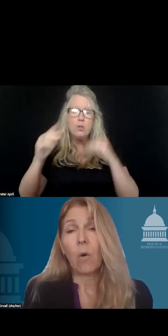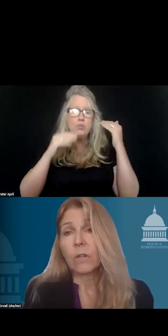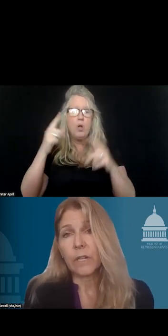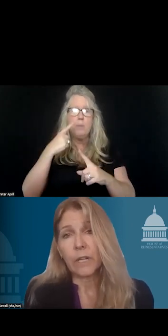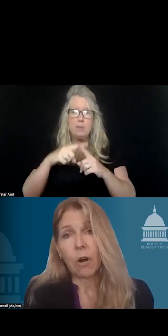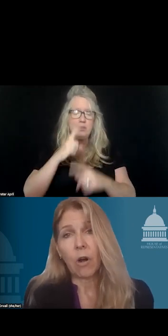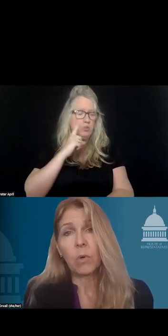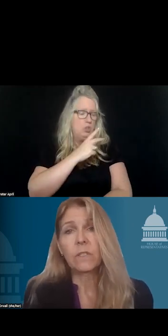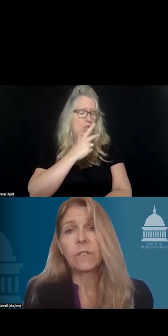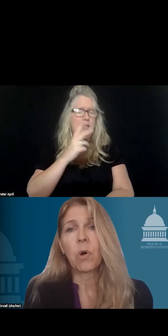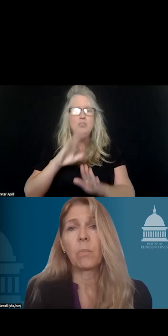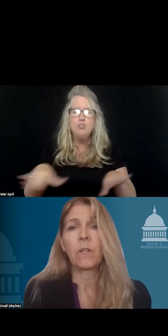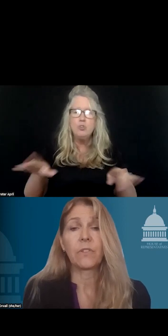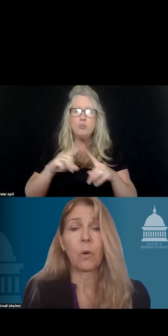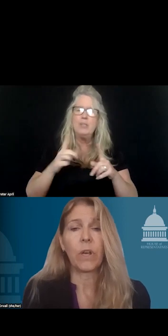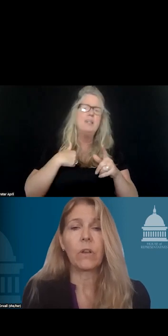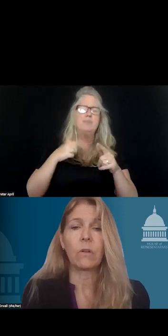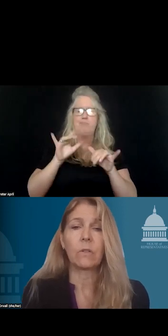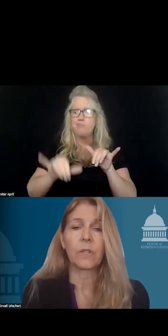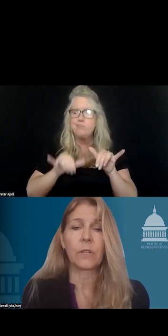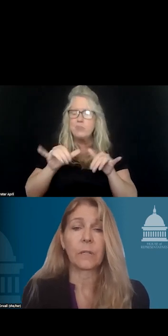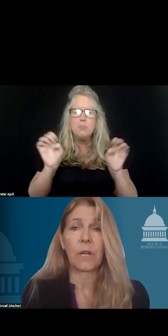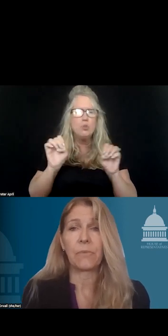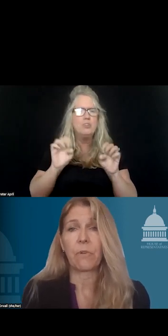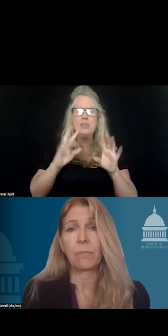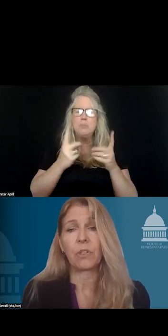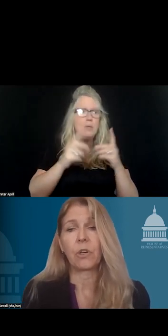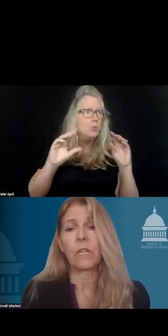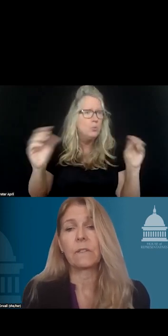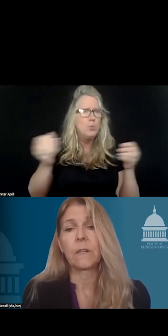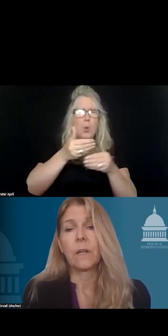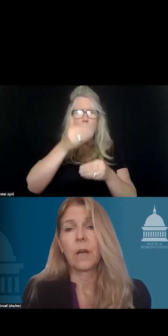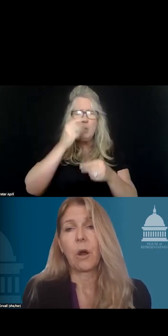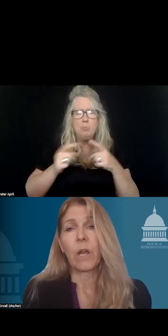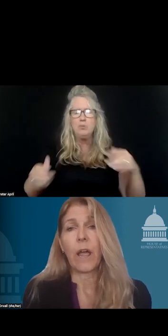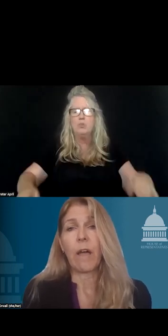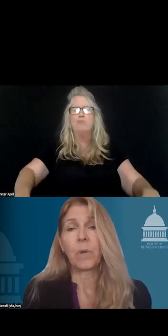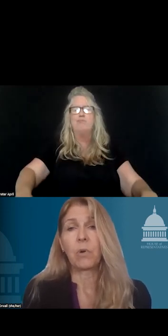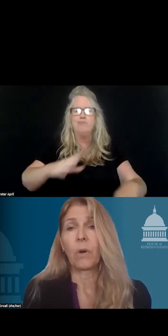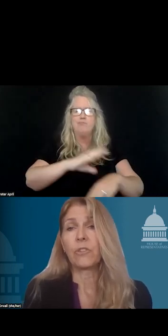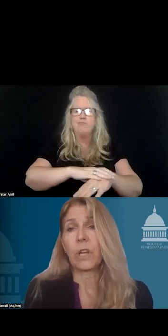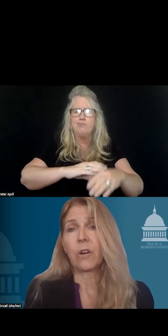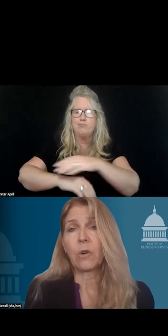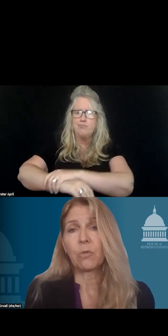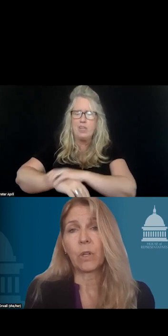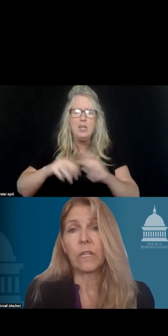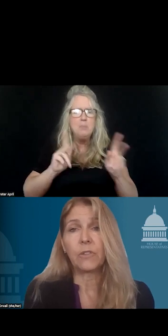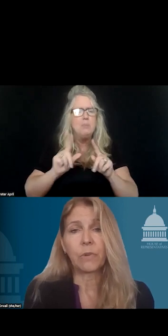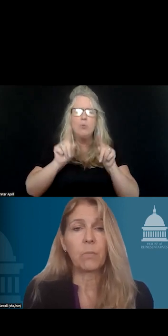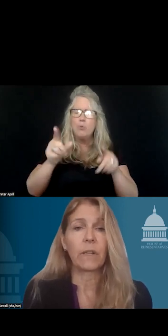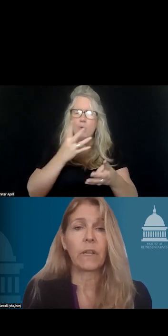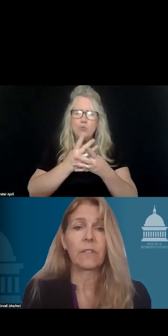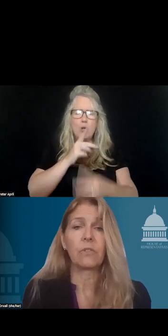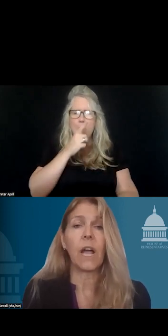Spending hours in our emergency departments, no windows, sometimes strapped to gurneys. We have people going to jail who really